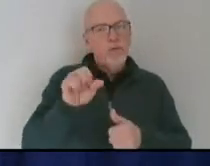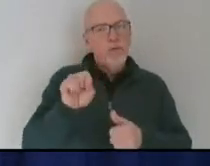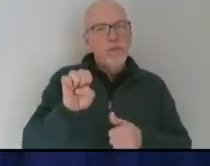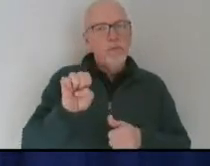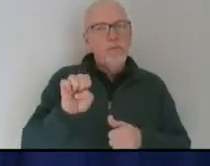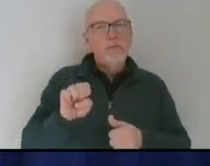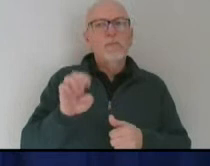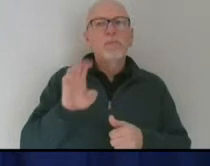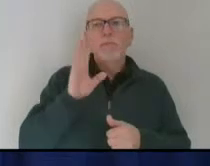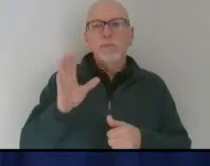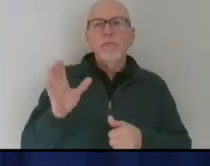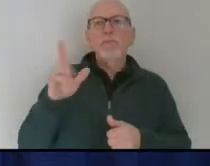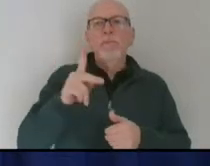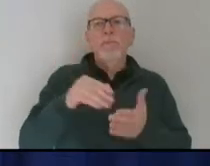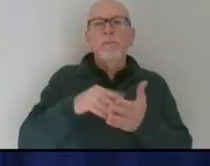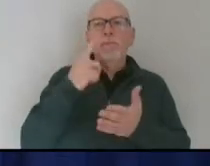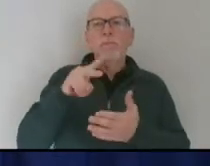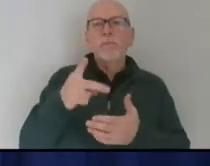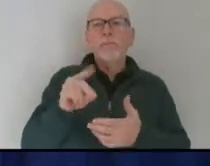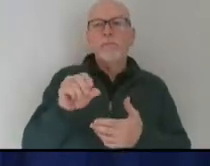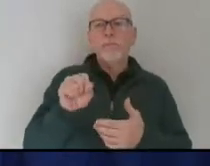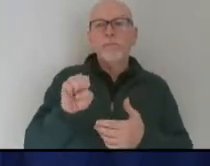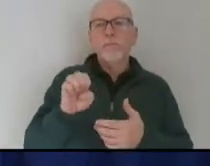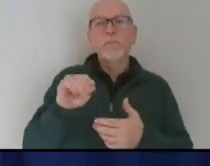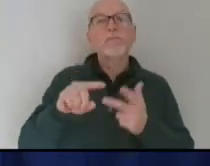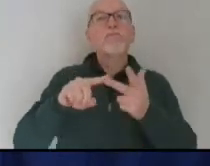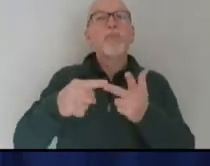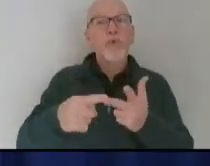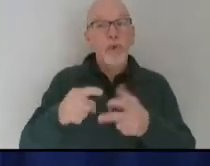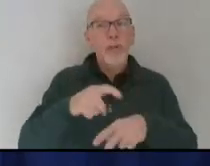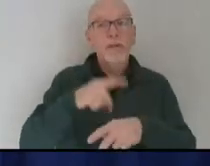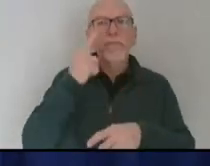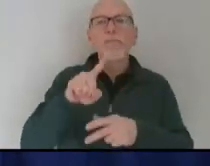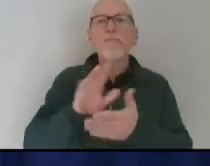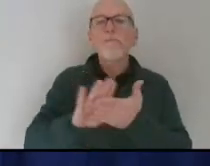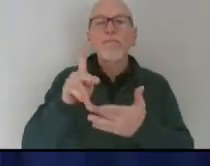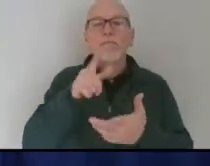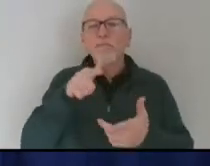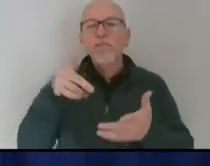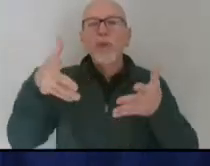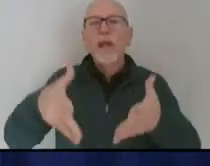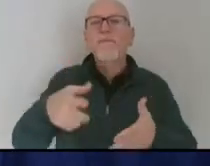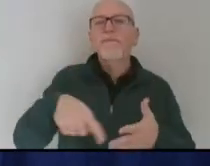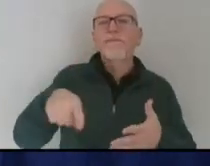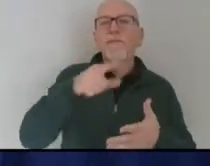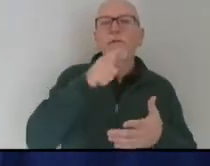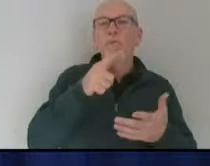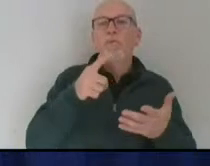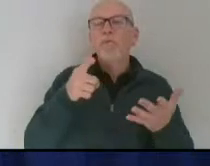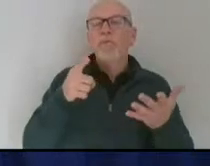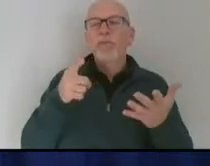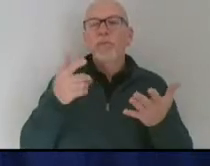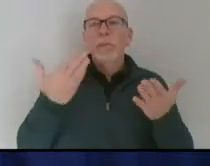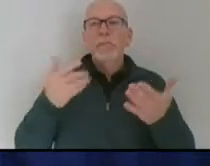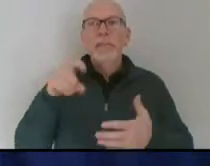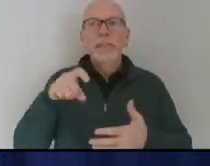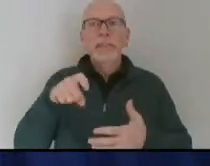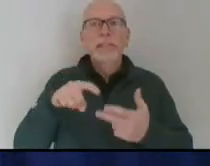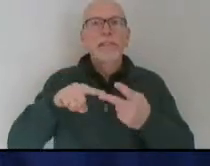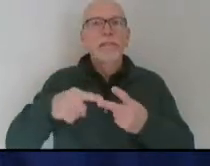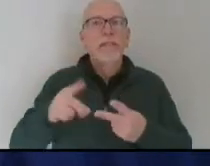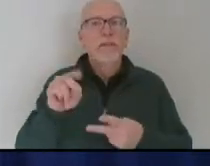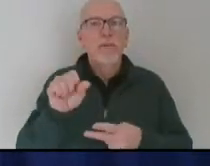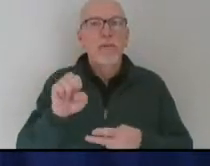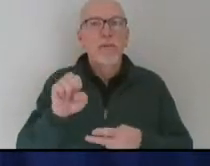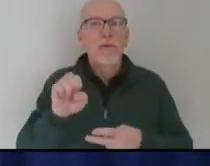for the second dose, and then even coming back a third time to clean up anybody that may have needed to get that second dose and